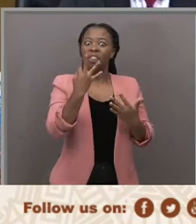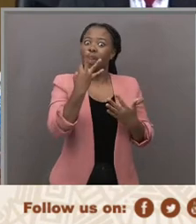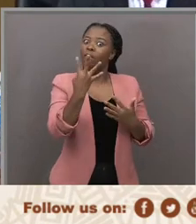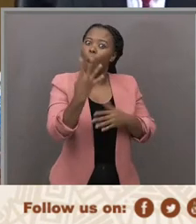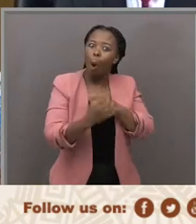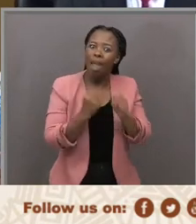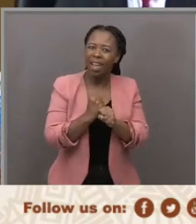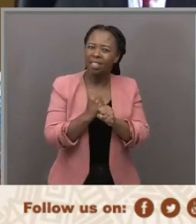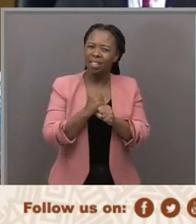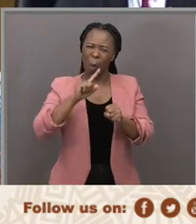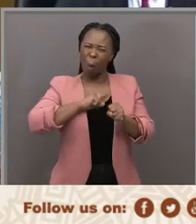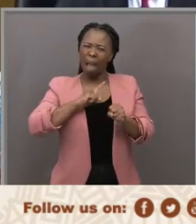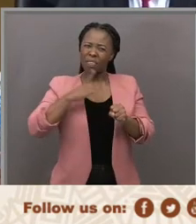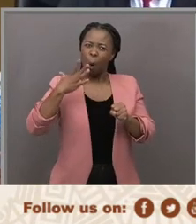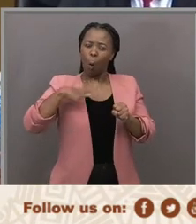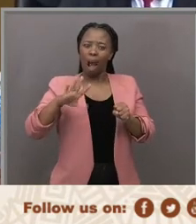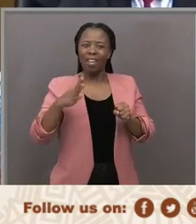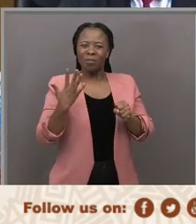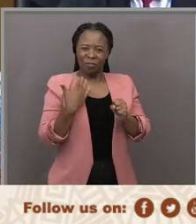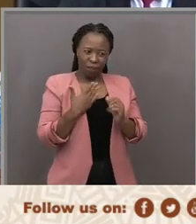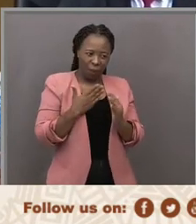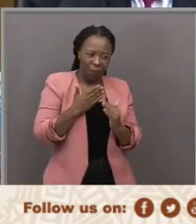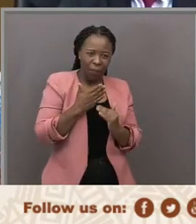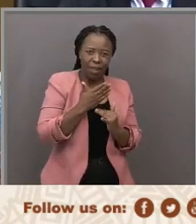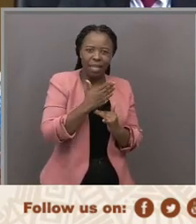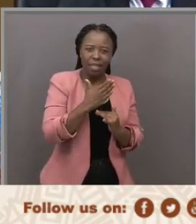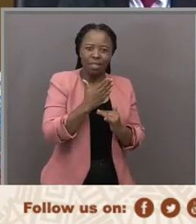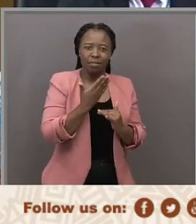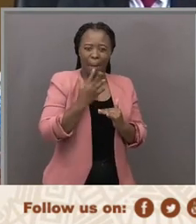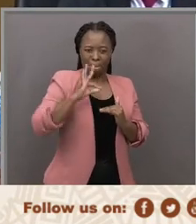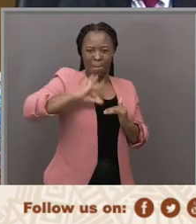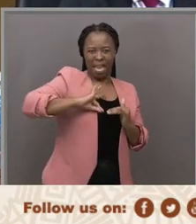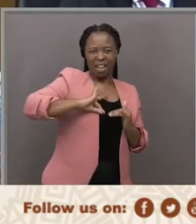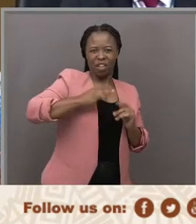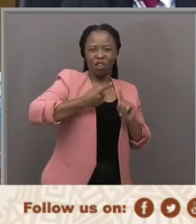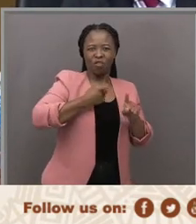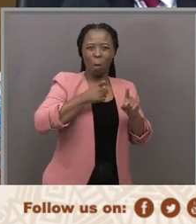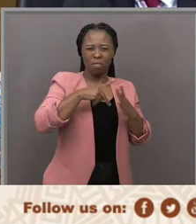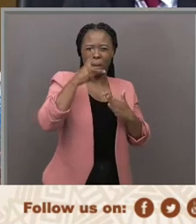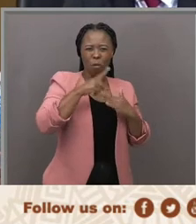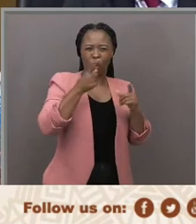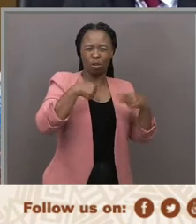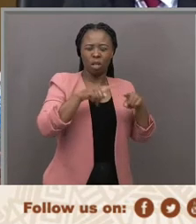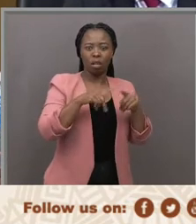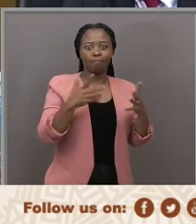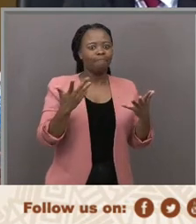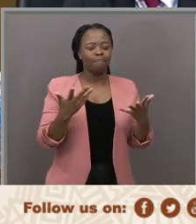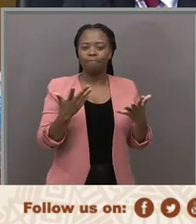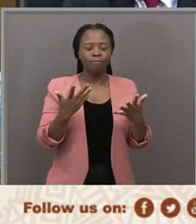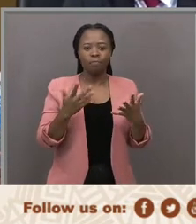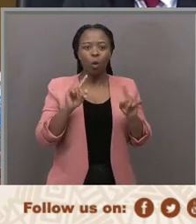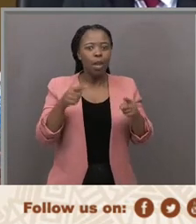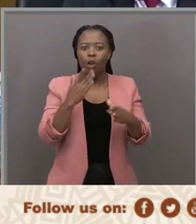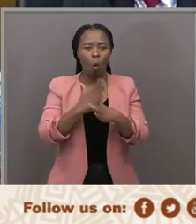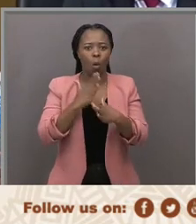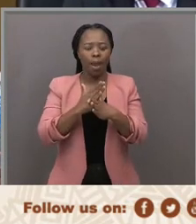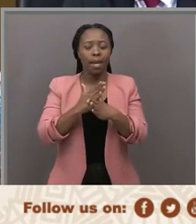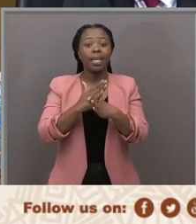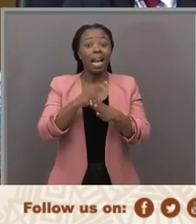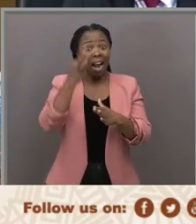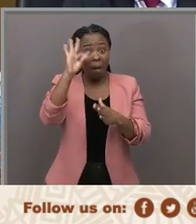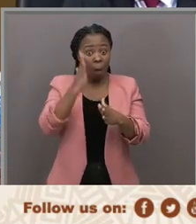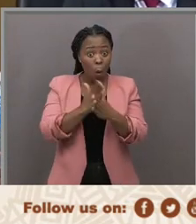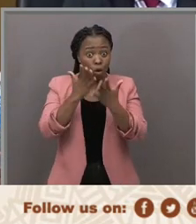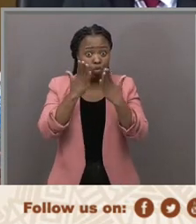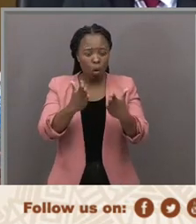because they want to find their way through. That cannot work. A governance system that works like that will kill development